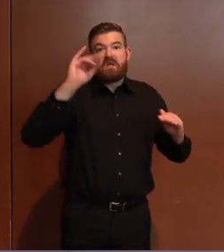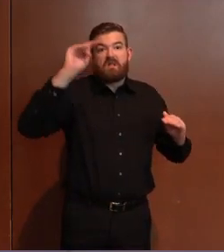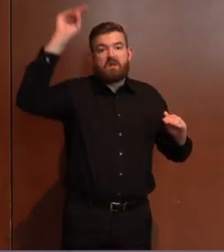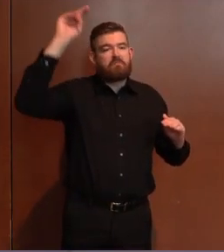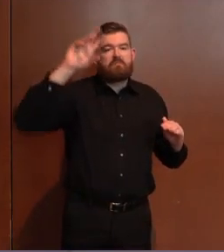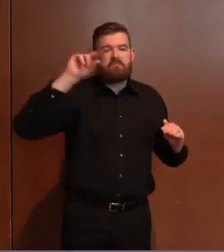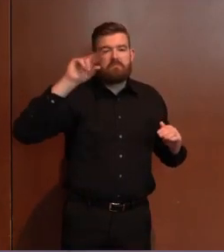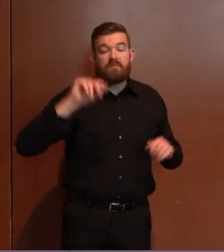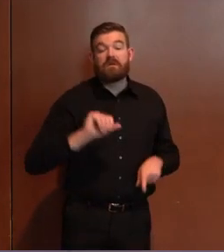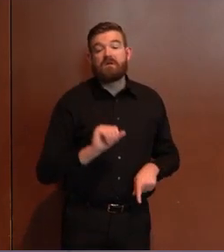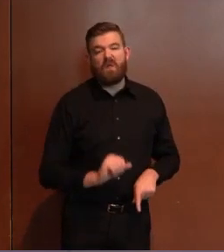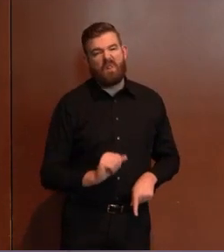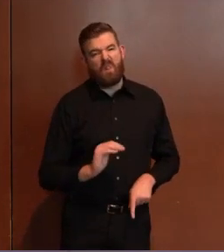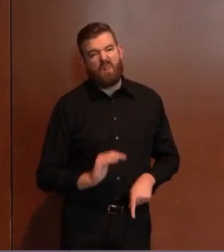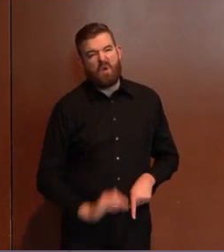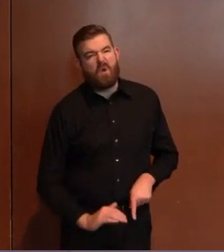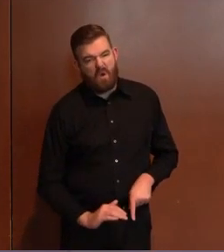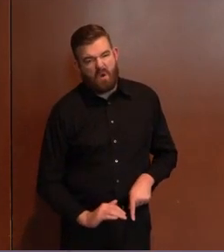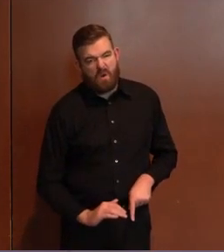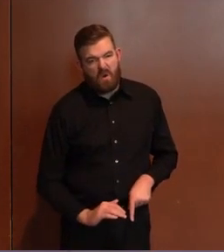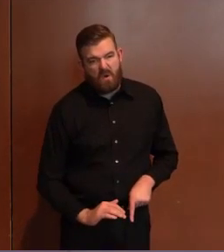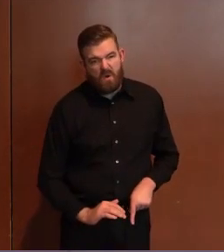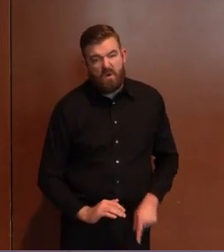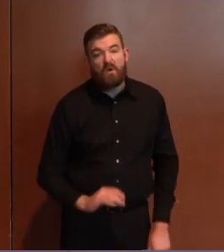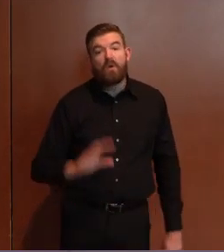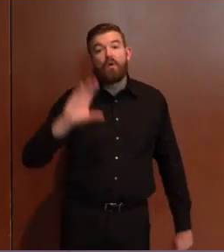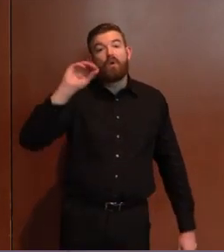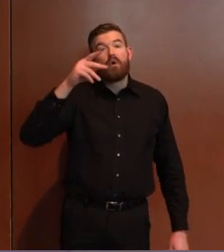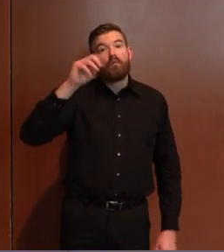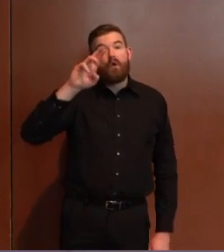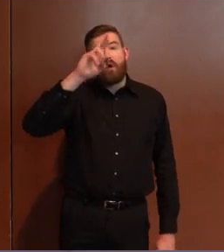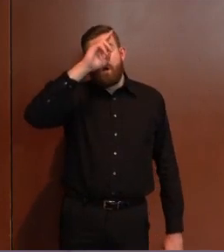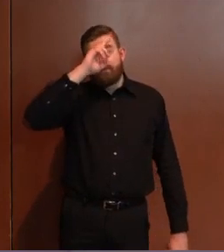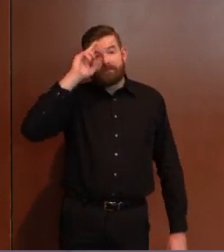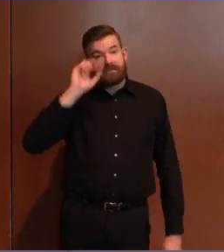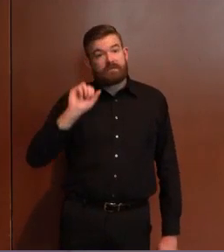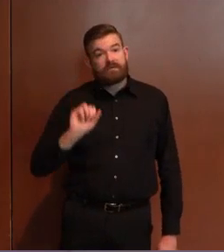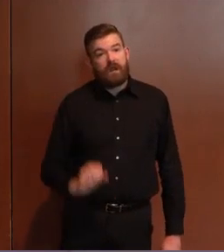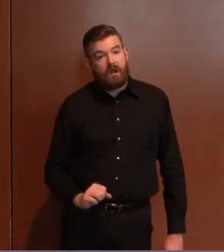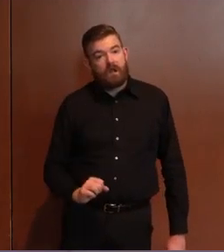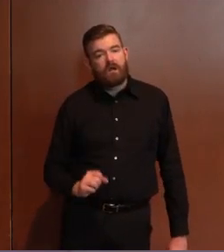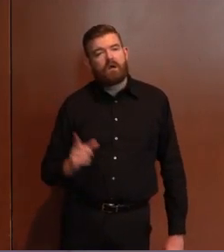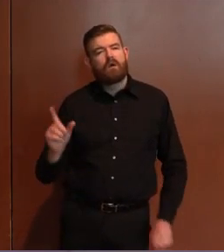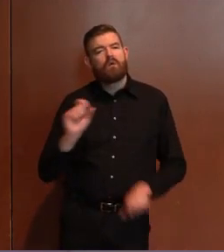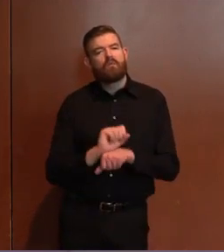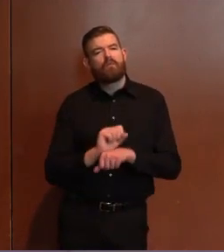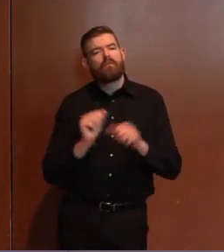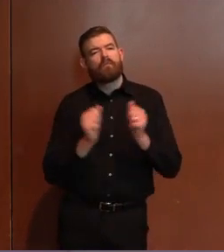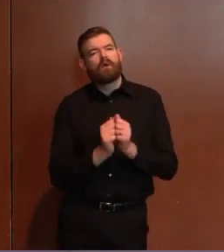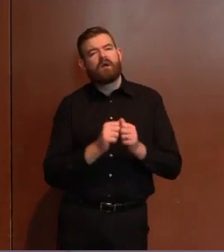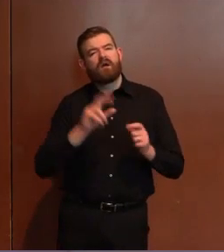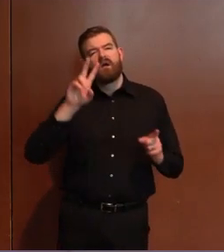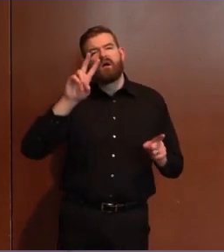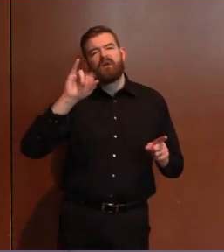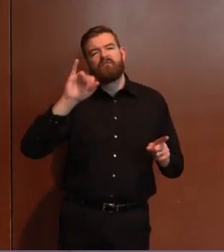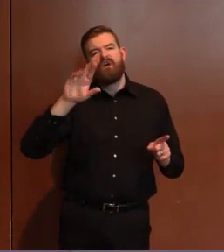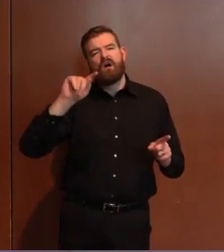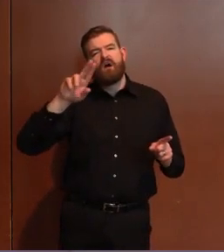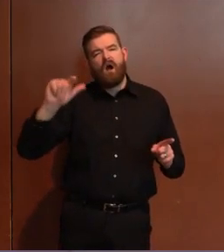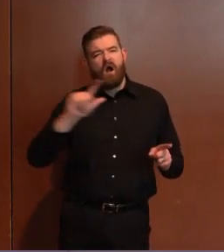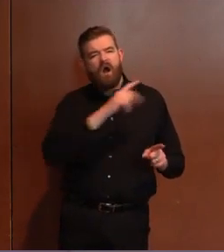of Cooper, is our point person in the South, working with Virtua, obviously working with Pat and folks in terms of the pop-up in